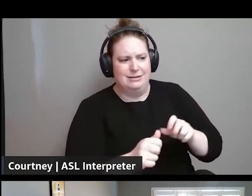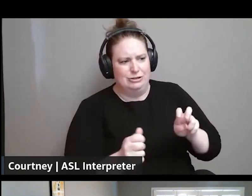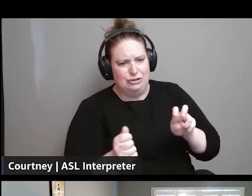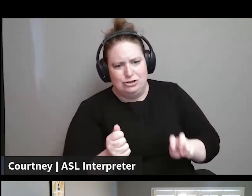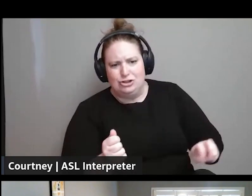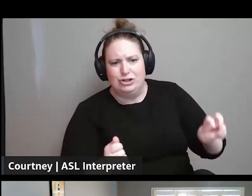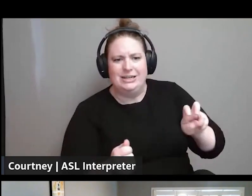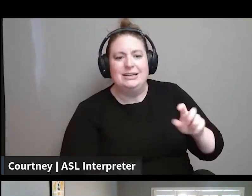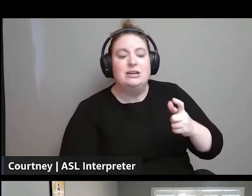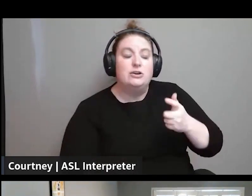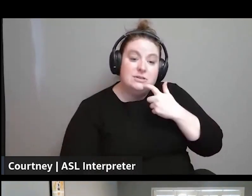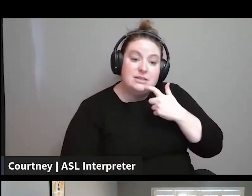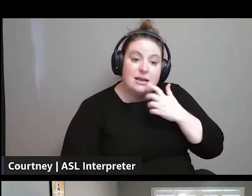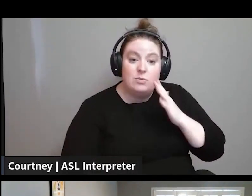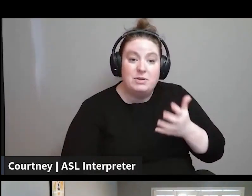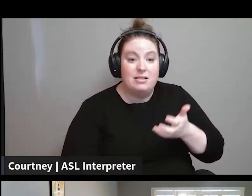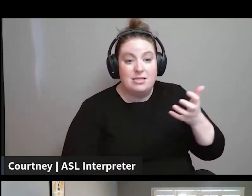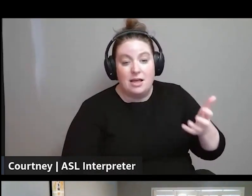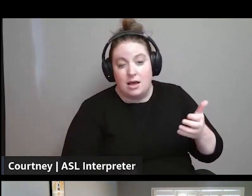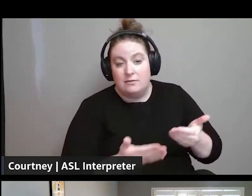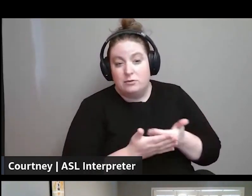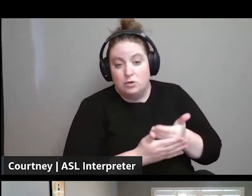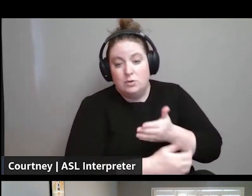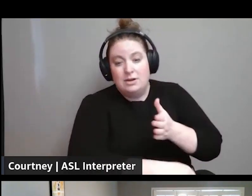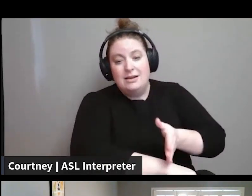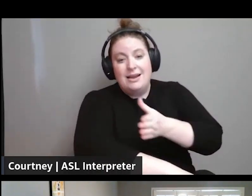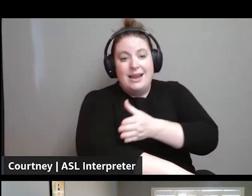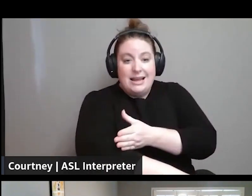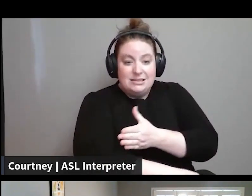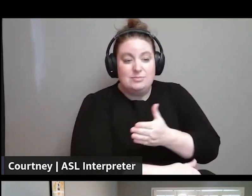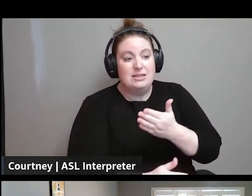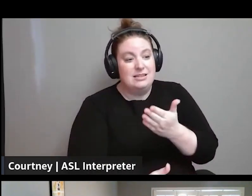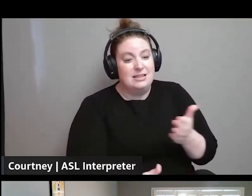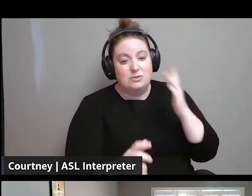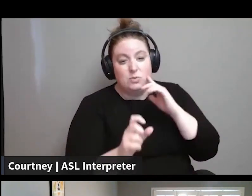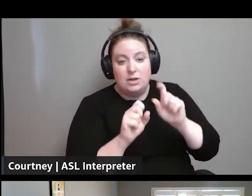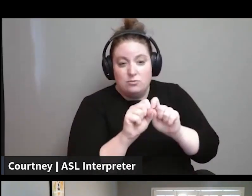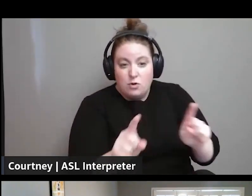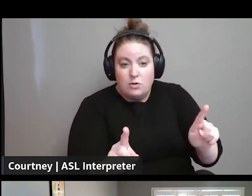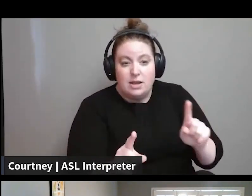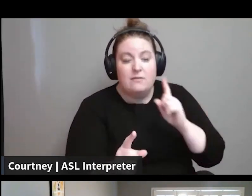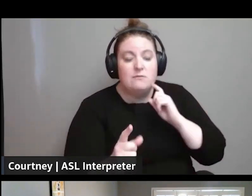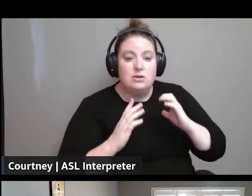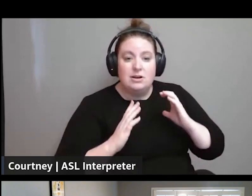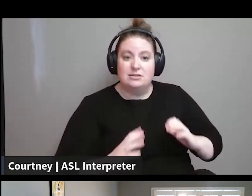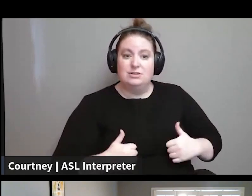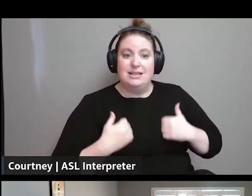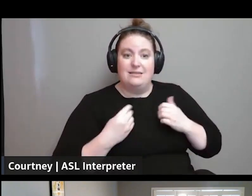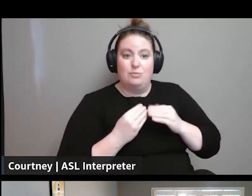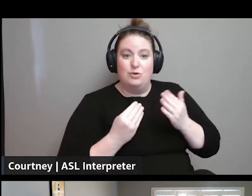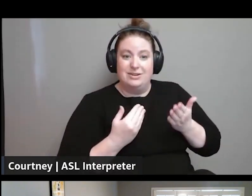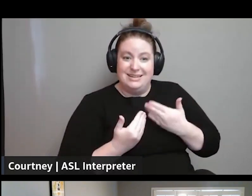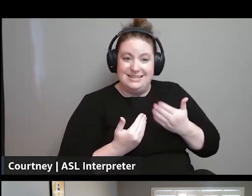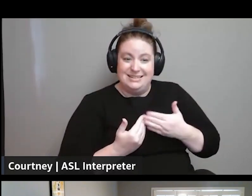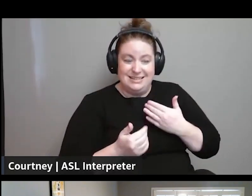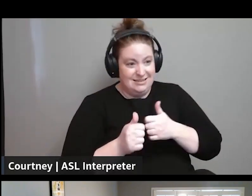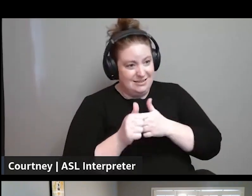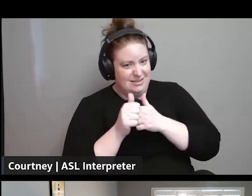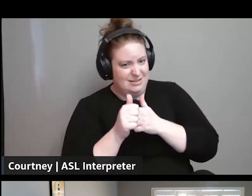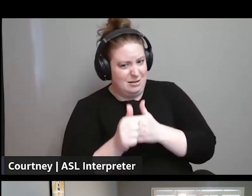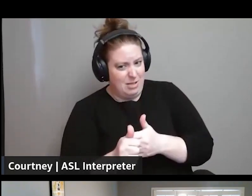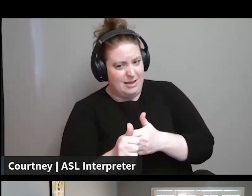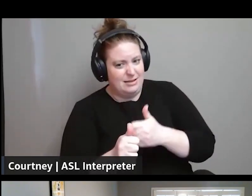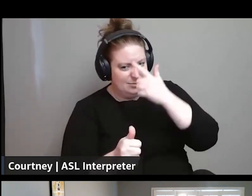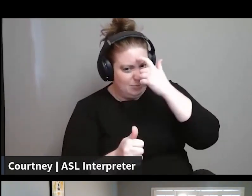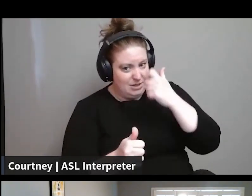forward. You said there's going to be a lot of new enhancements and things that are going to get rolled out to make customers' lives easier. Compliance, I would say, because I support a lot of